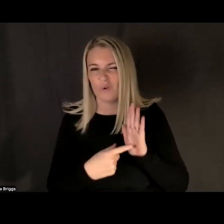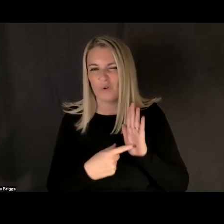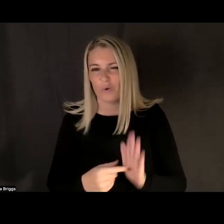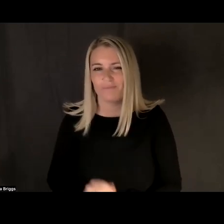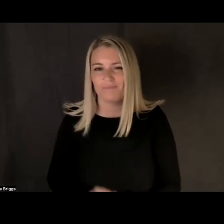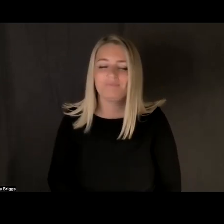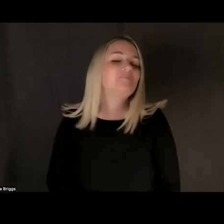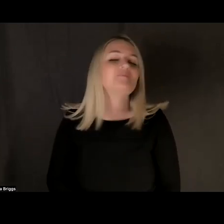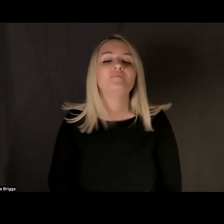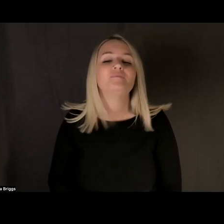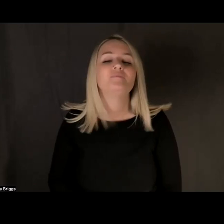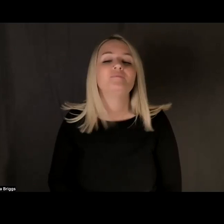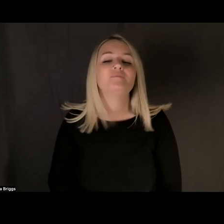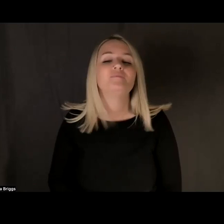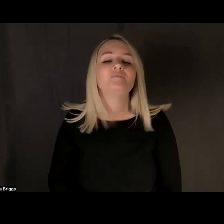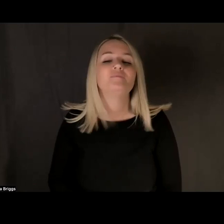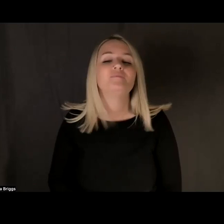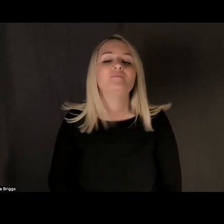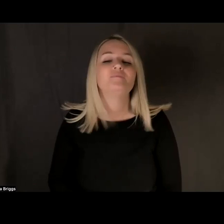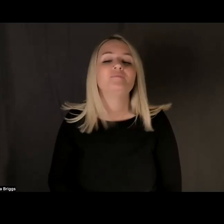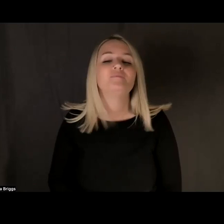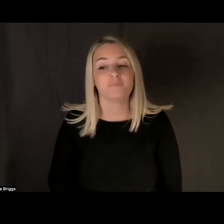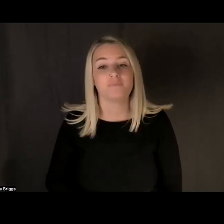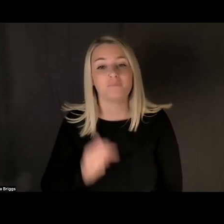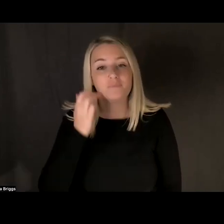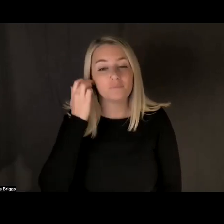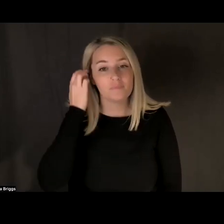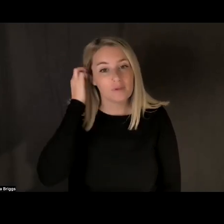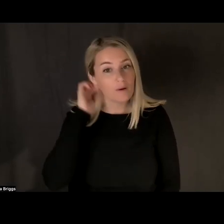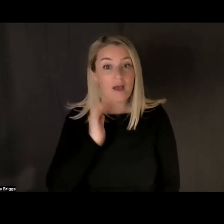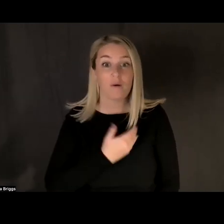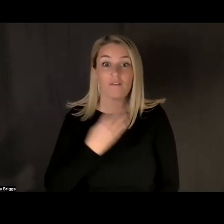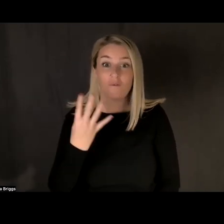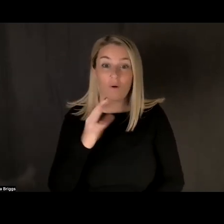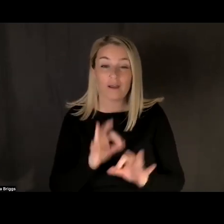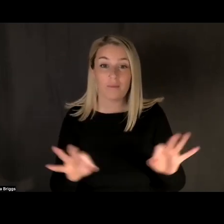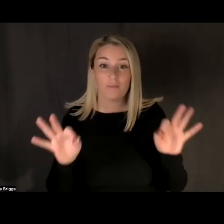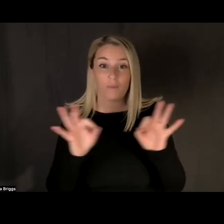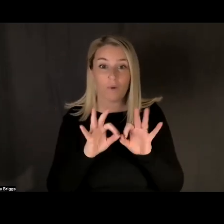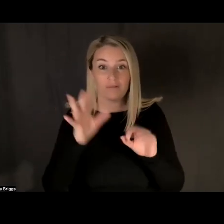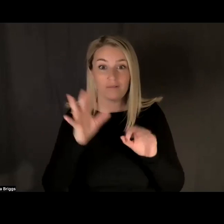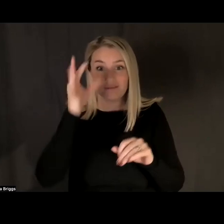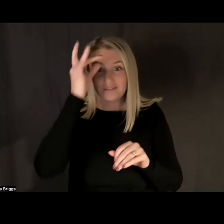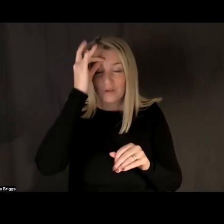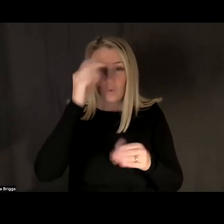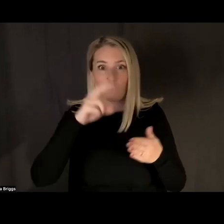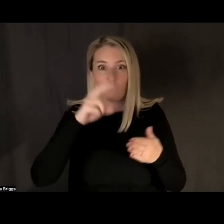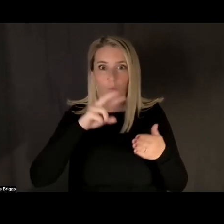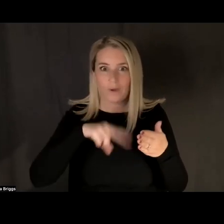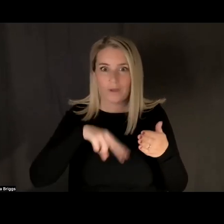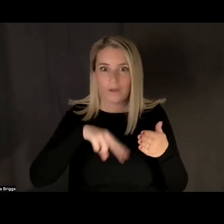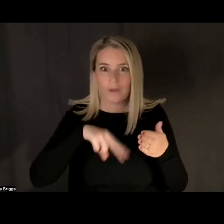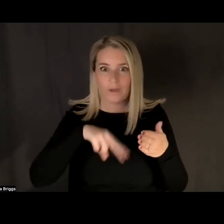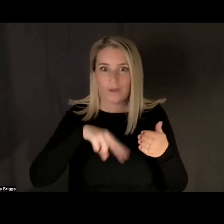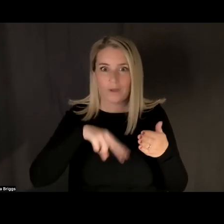our 4 important takeaways. We want you to read to your child, build knowledge, that's a big one. Number 2, if it's in the body,